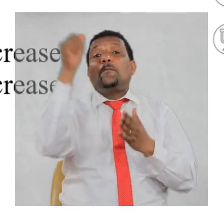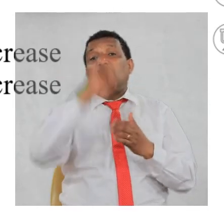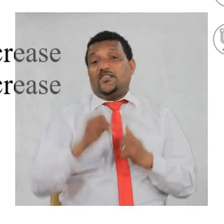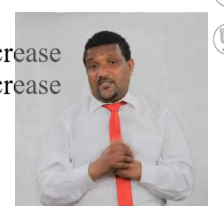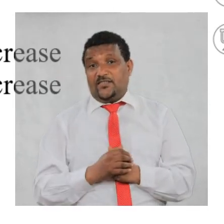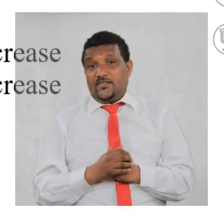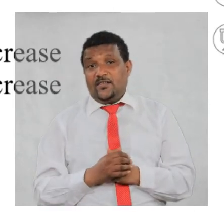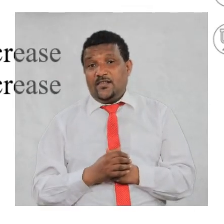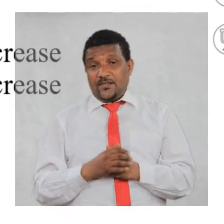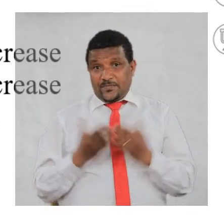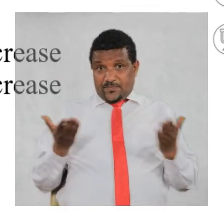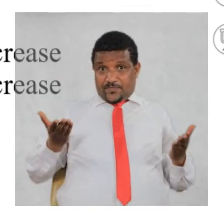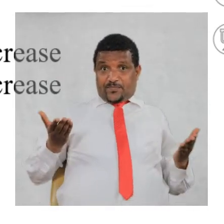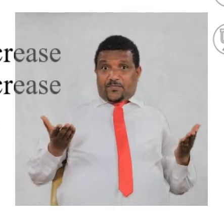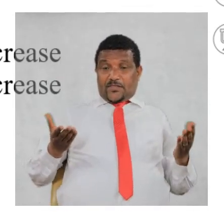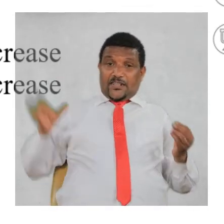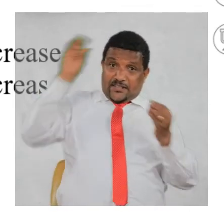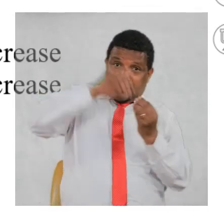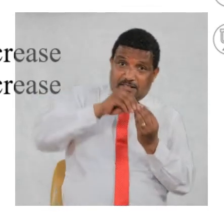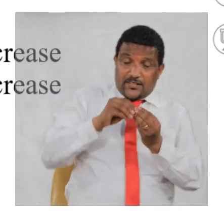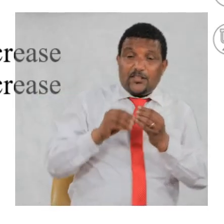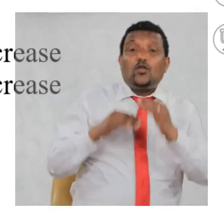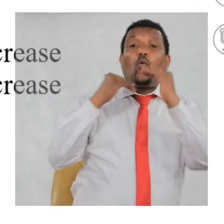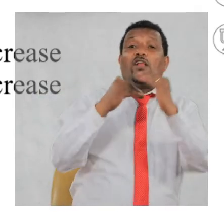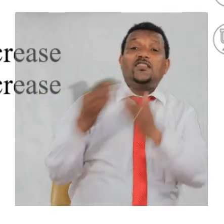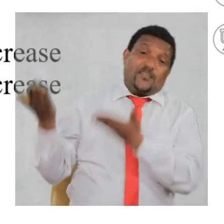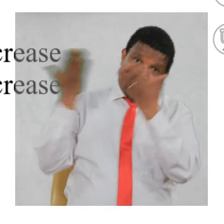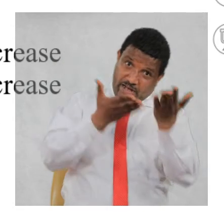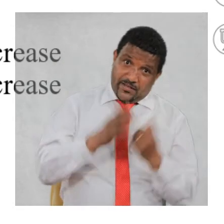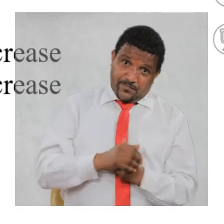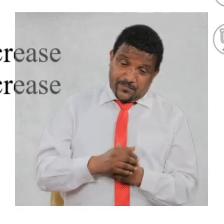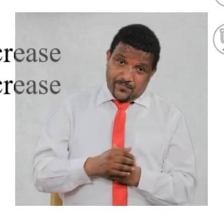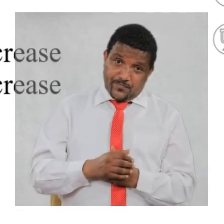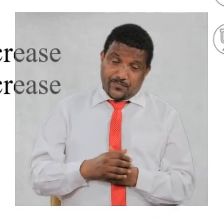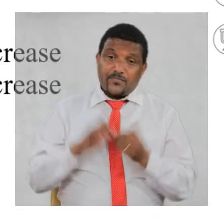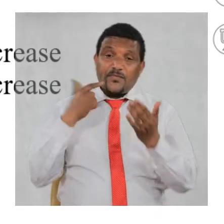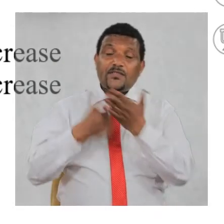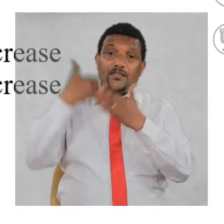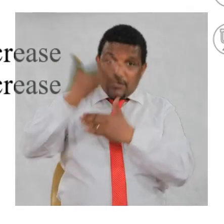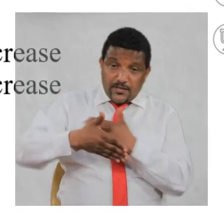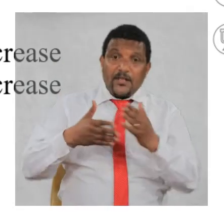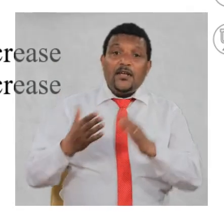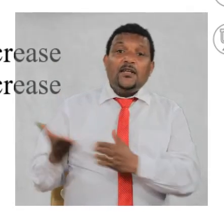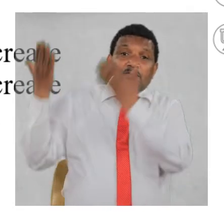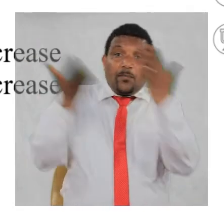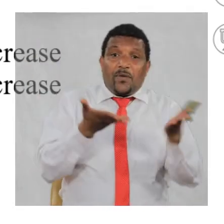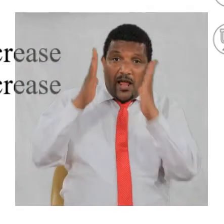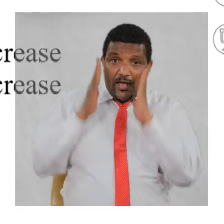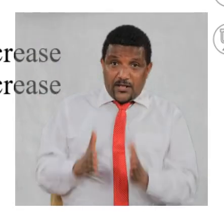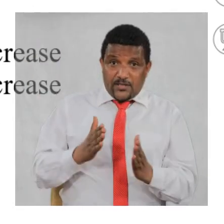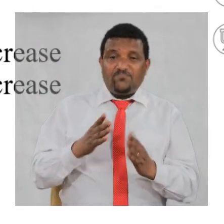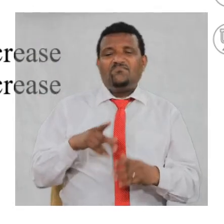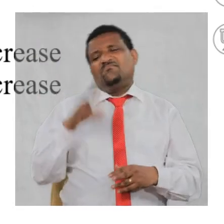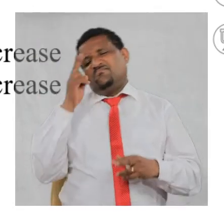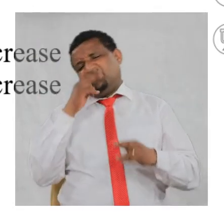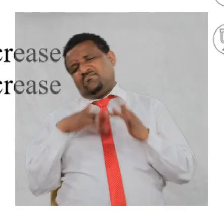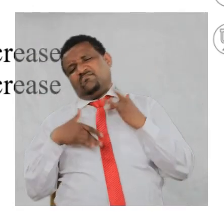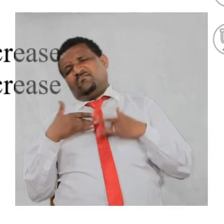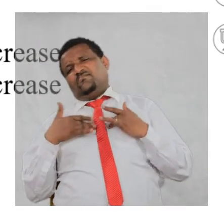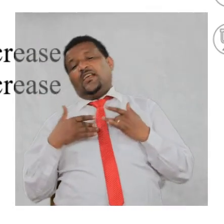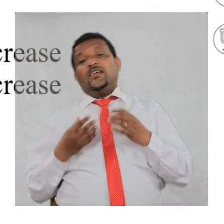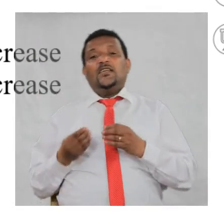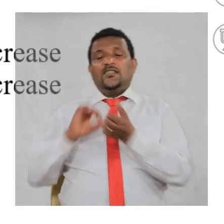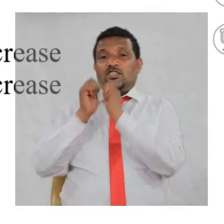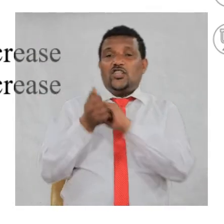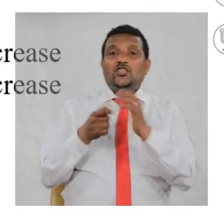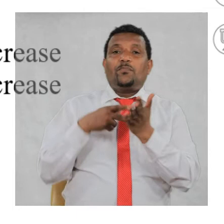10% increase in quantity supplied. Then the supplier is careless or less sensitive